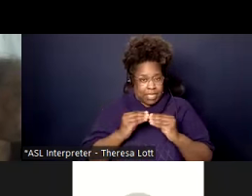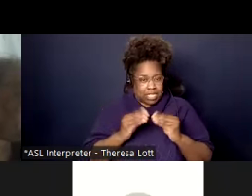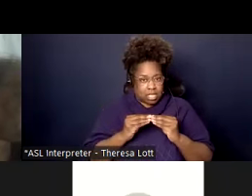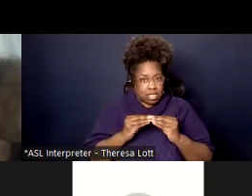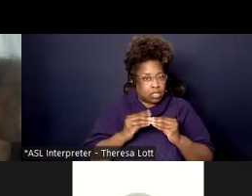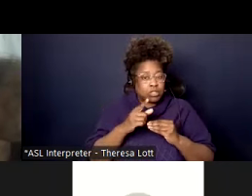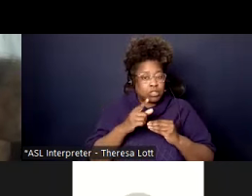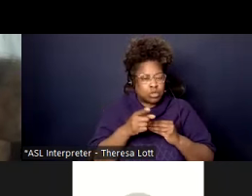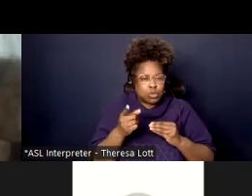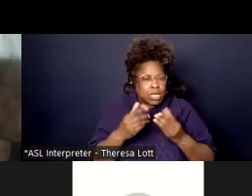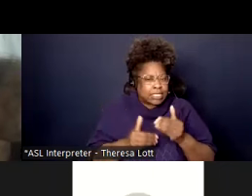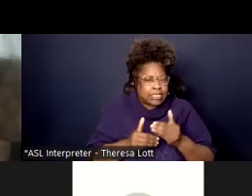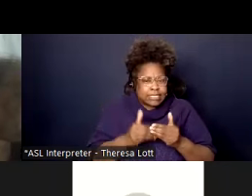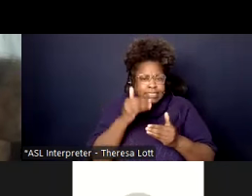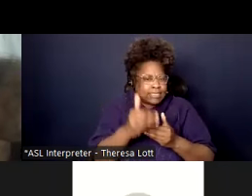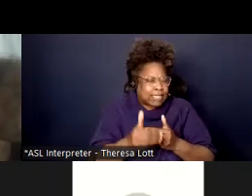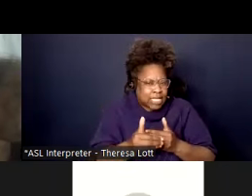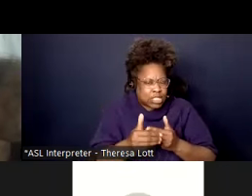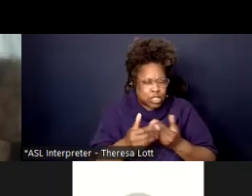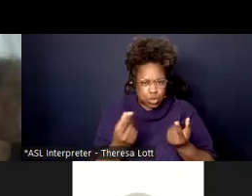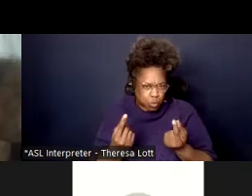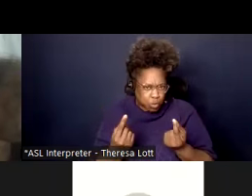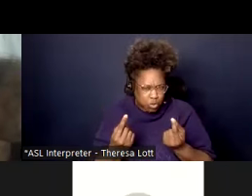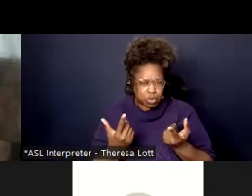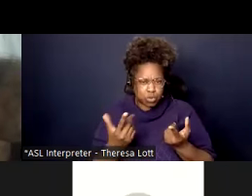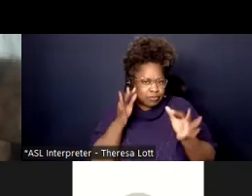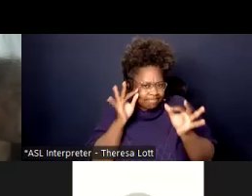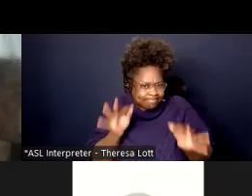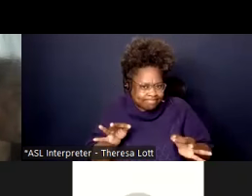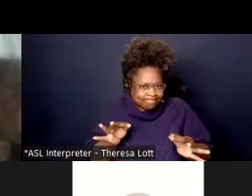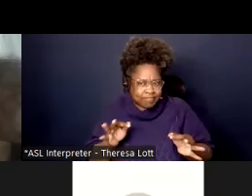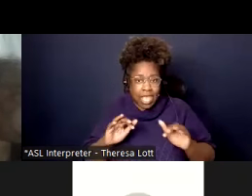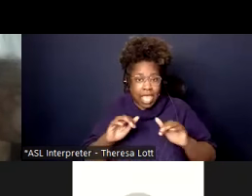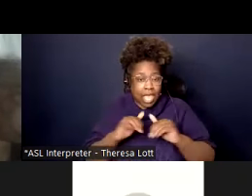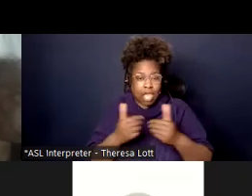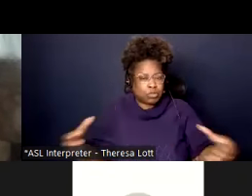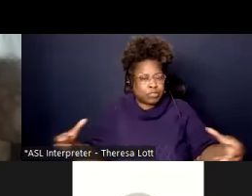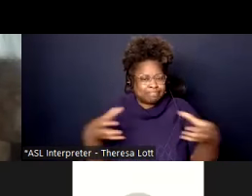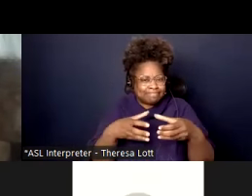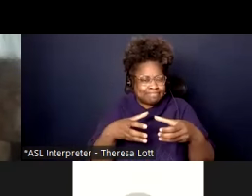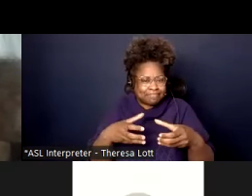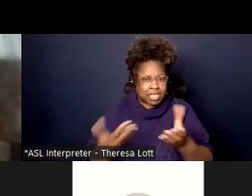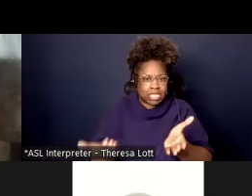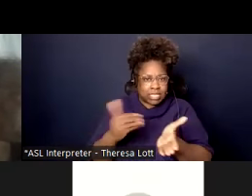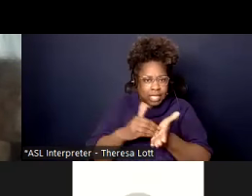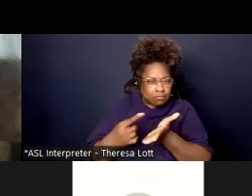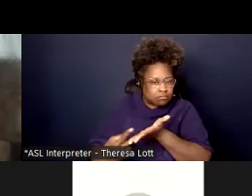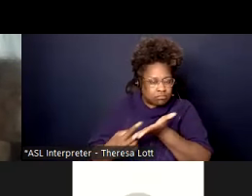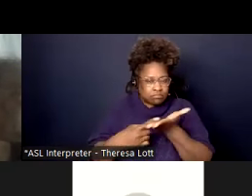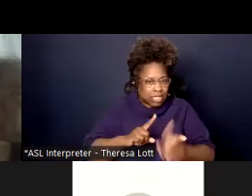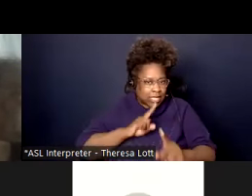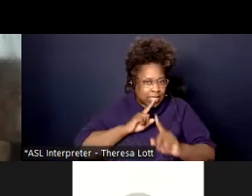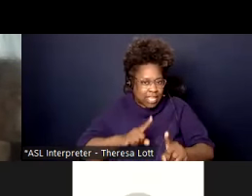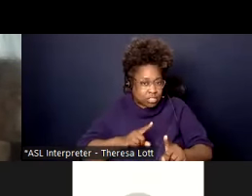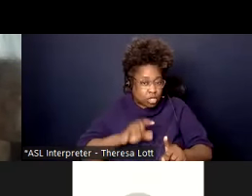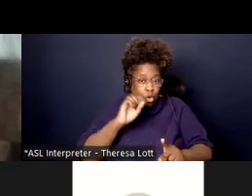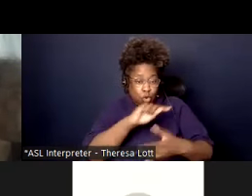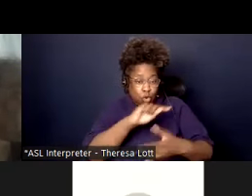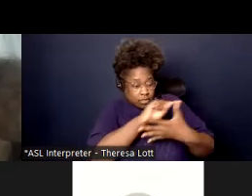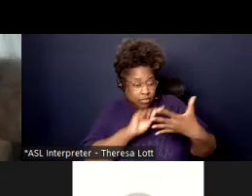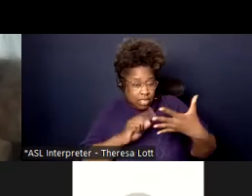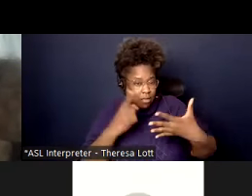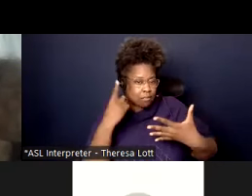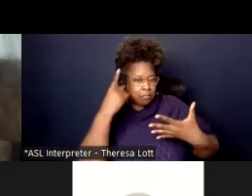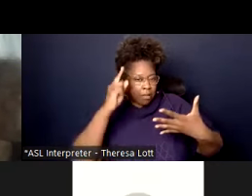what's the next step or resolution? How do we come back with answers, or, how do we know that we've accomplished these things? What's